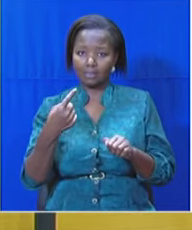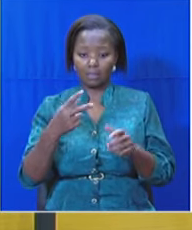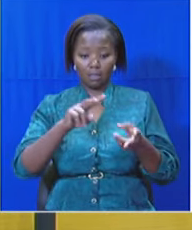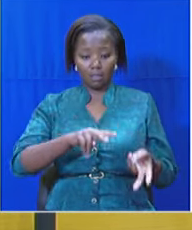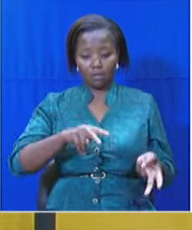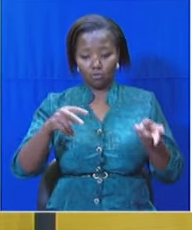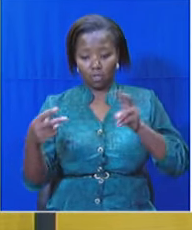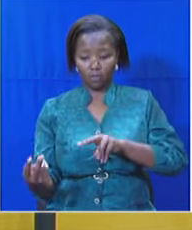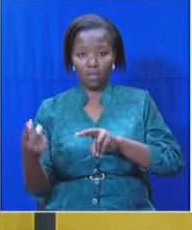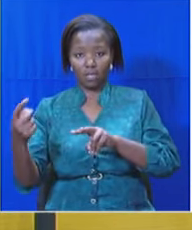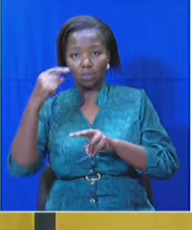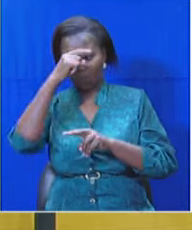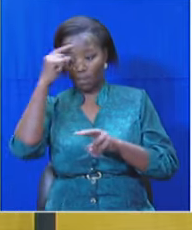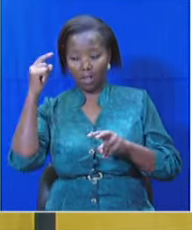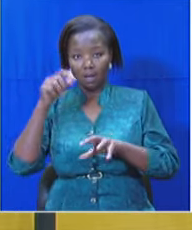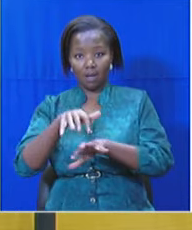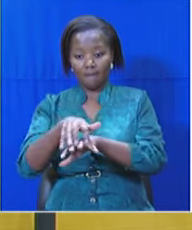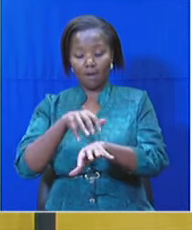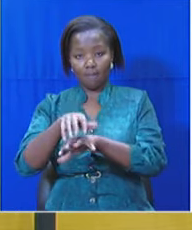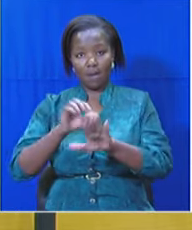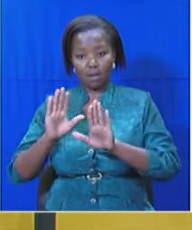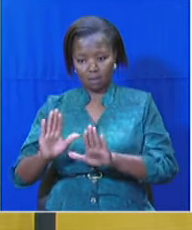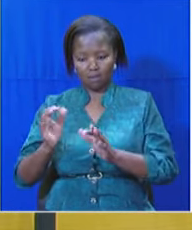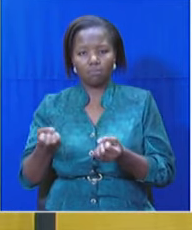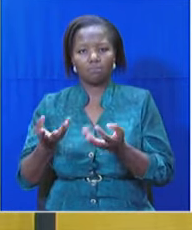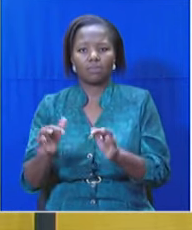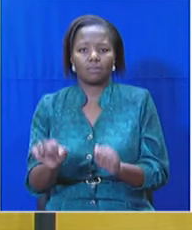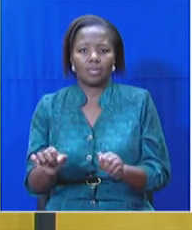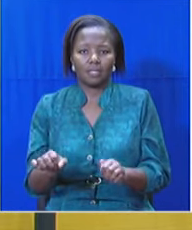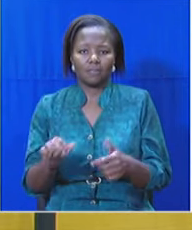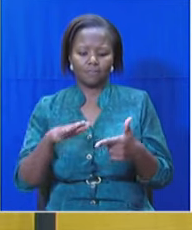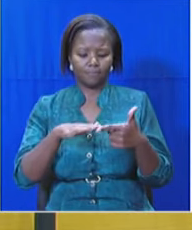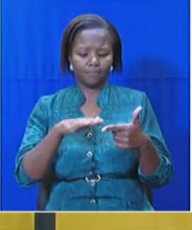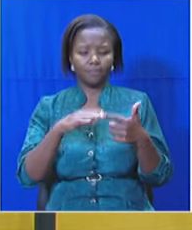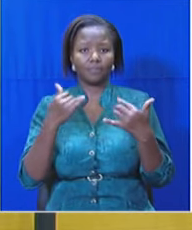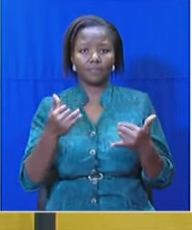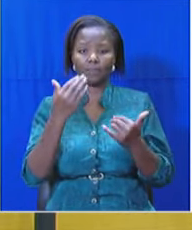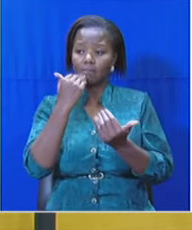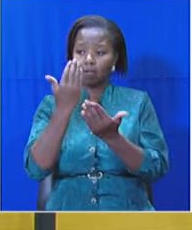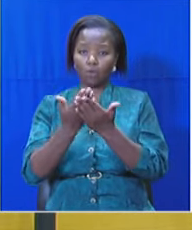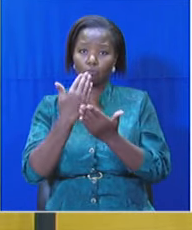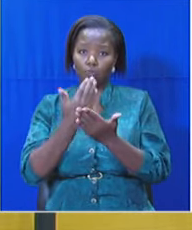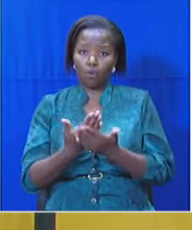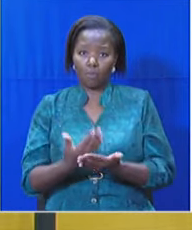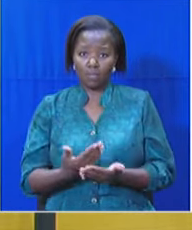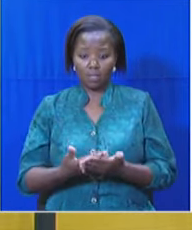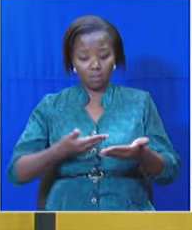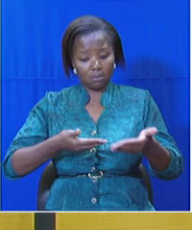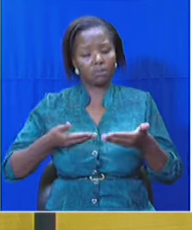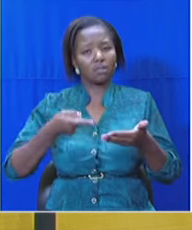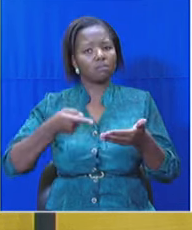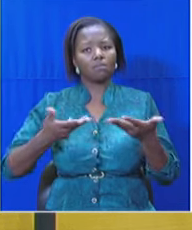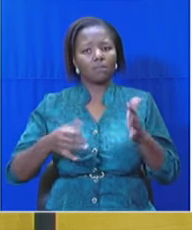black farmers. In order to implement the NDP's recommendations, these committees will identify farms suitable